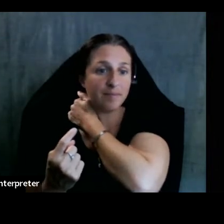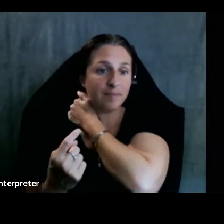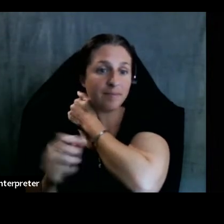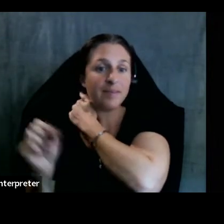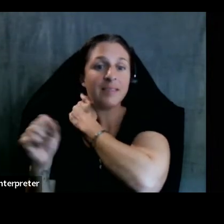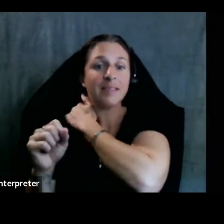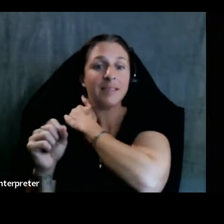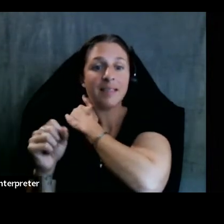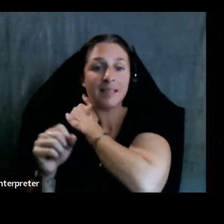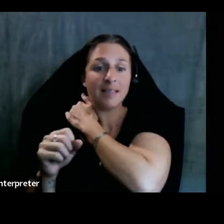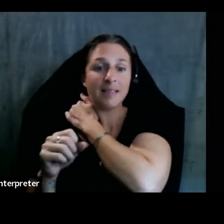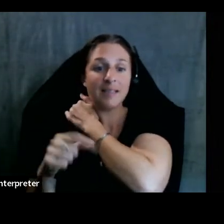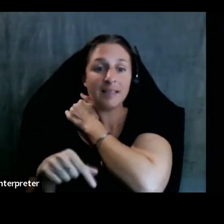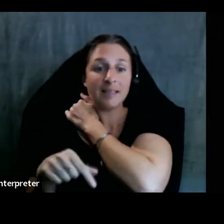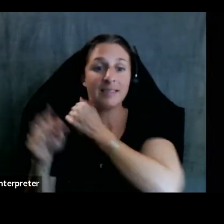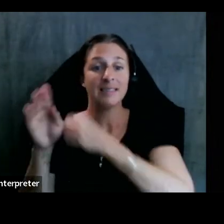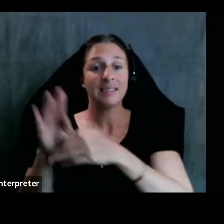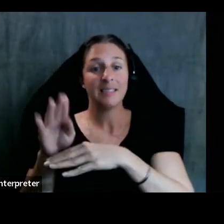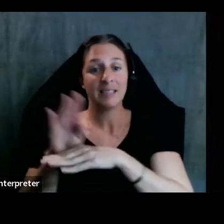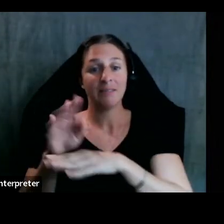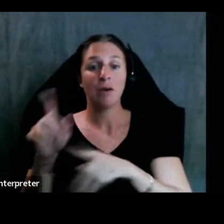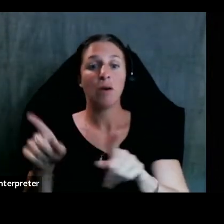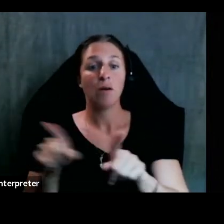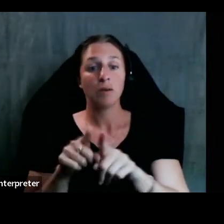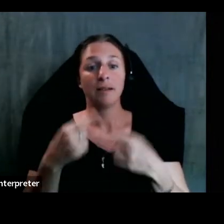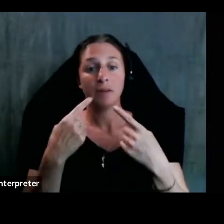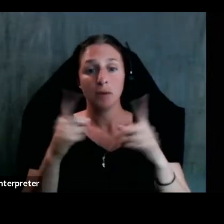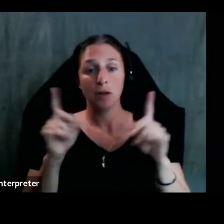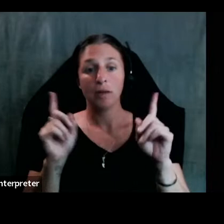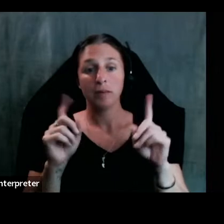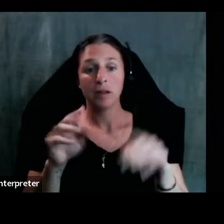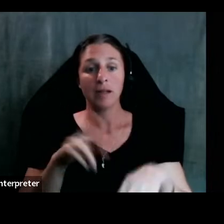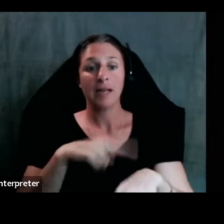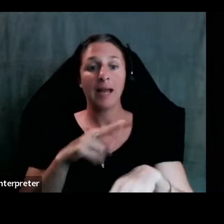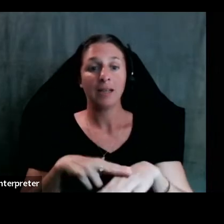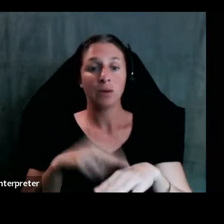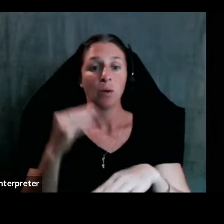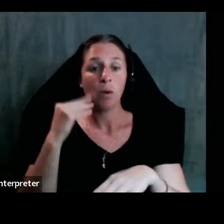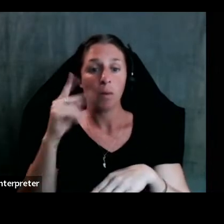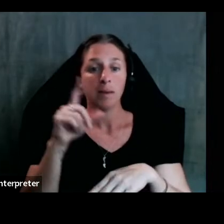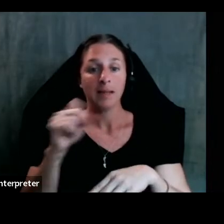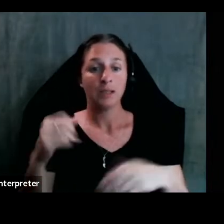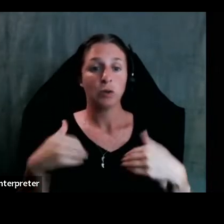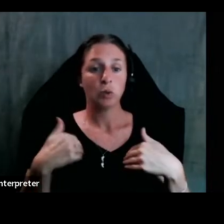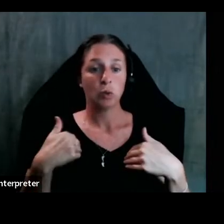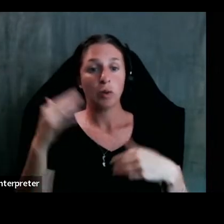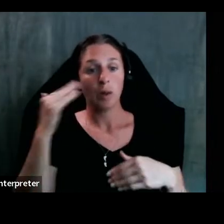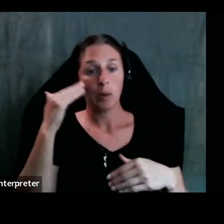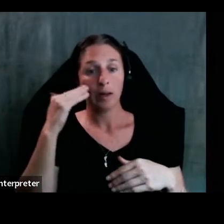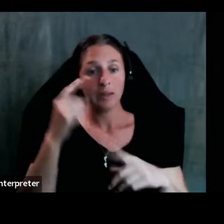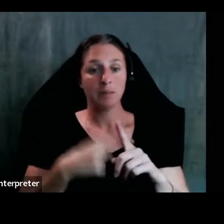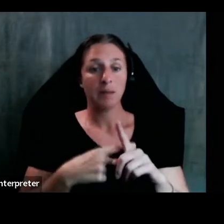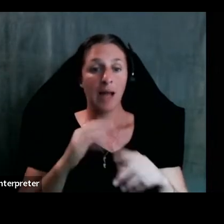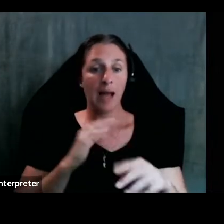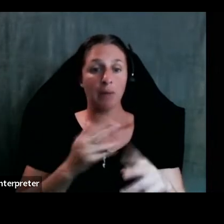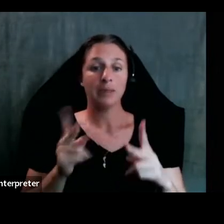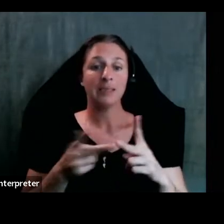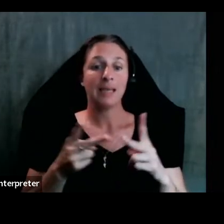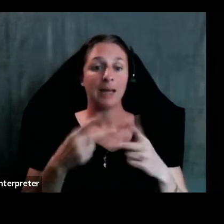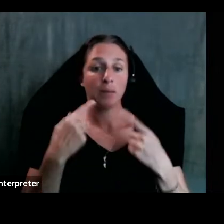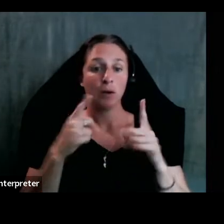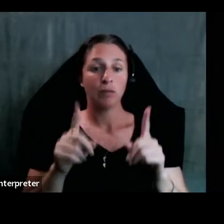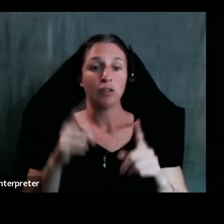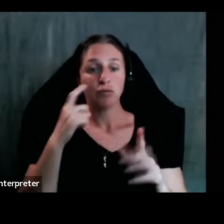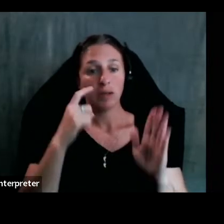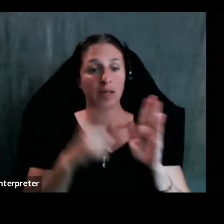Yes, so this evening, we also have a proclamation on National Homeless Youth Awareness Month. This is our second proclamation tonight, and it's to recognize the